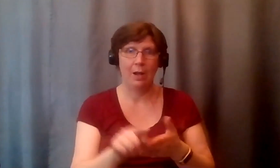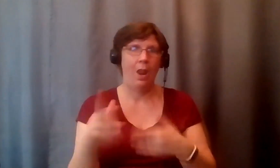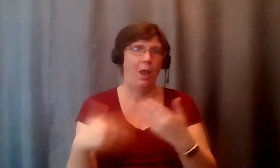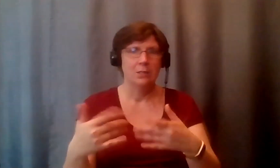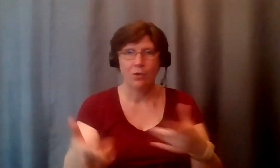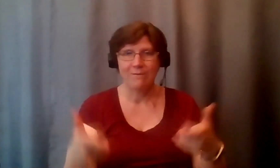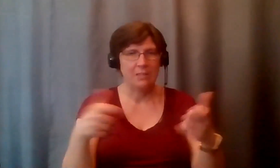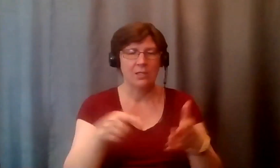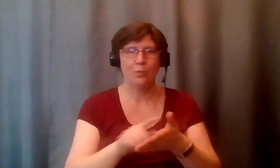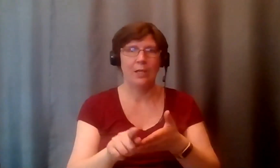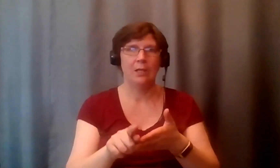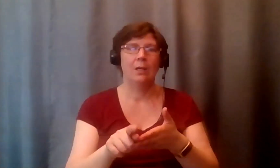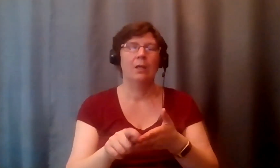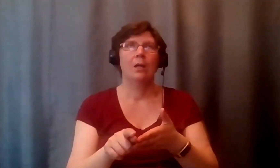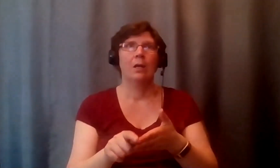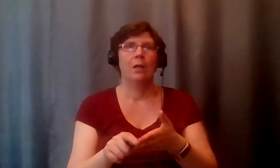Yeah.